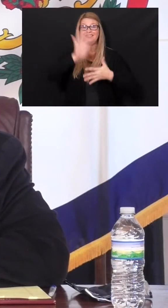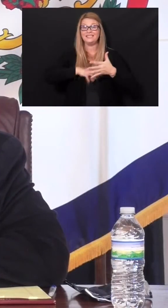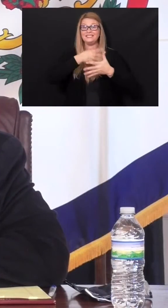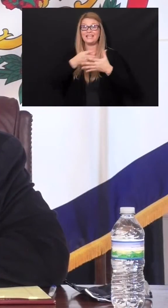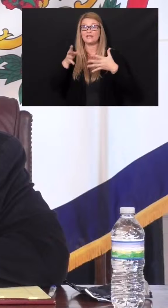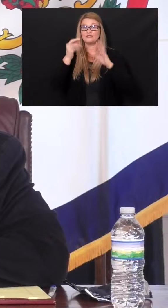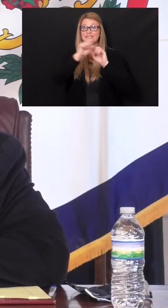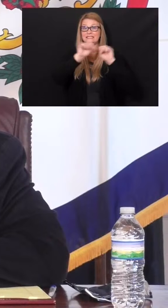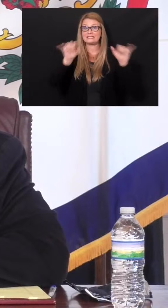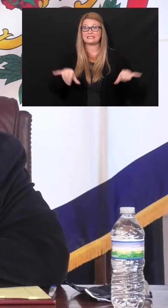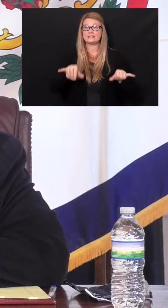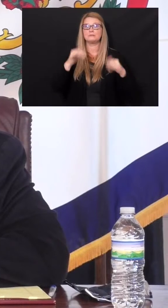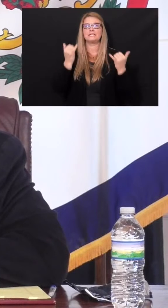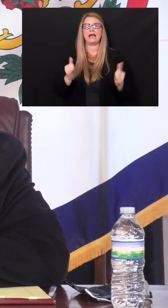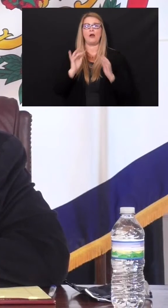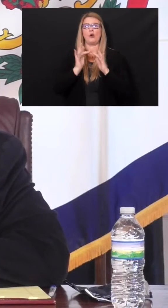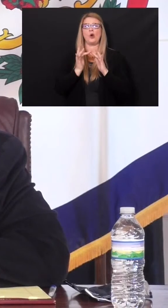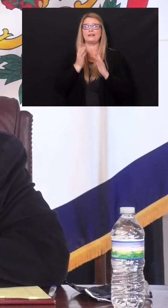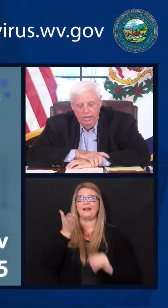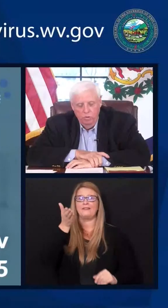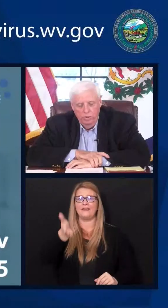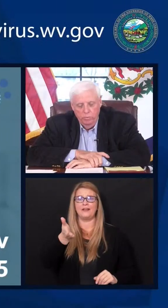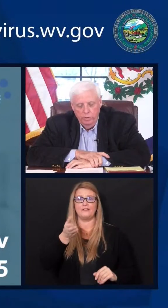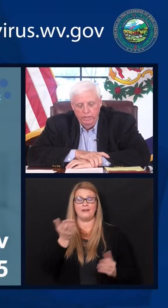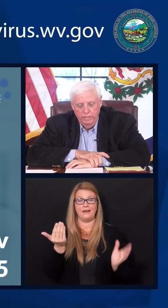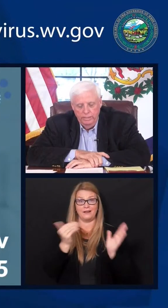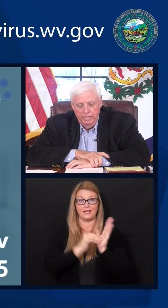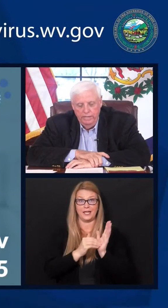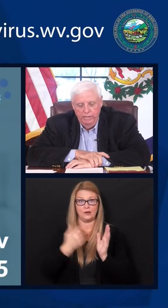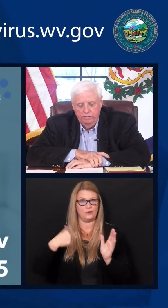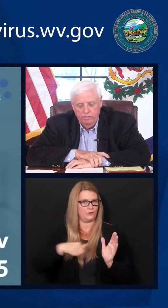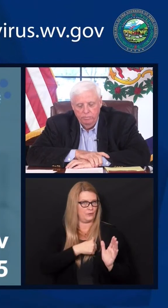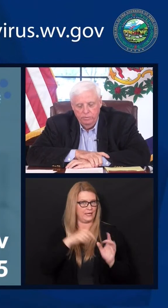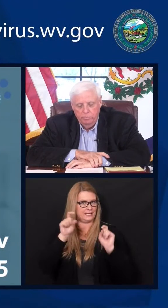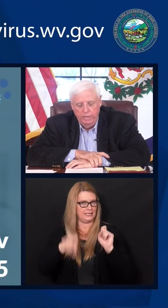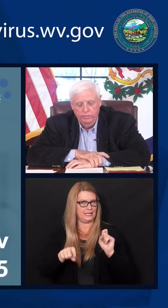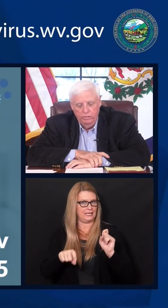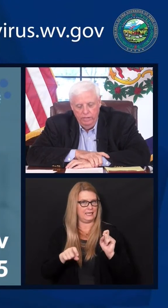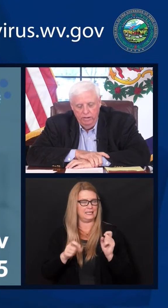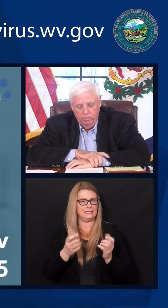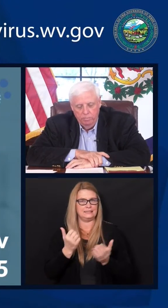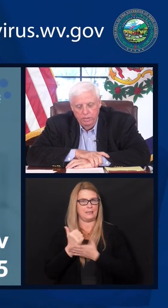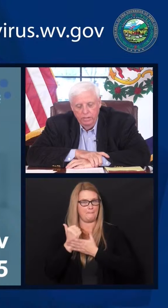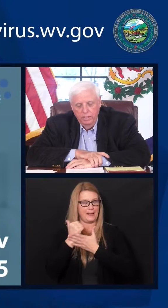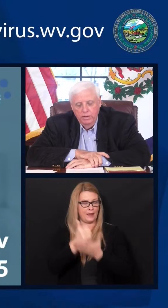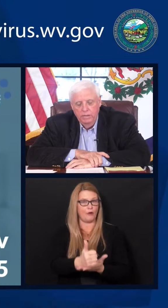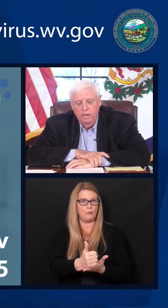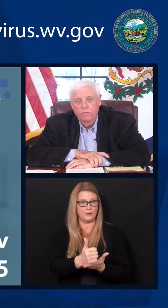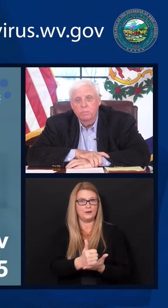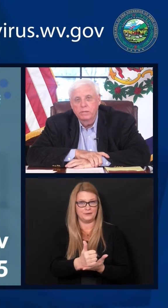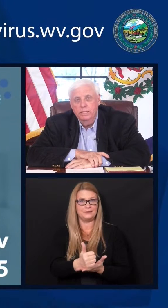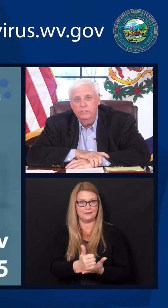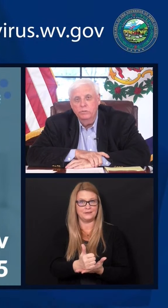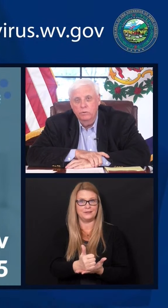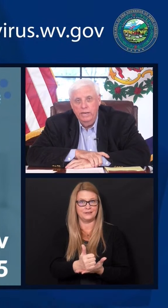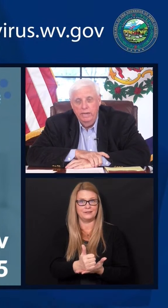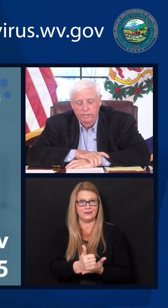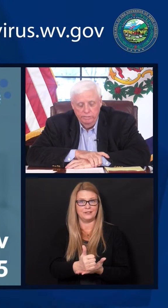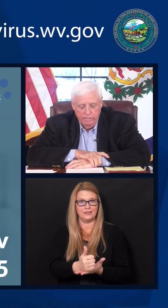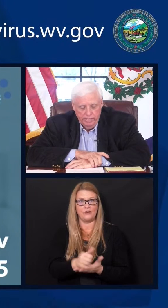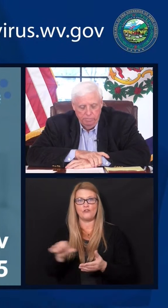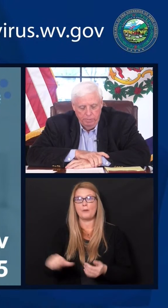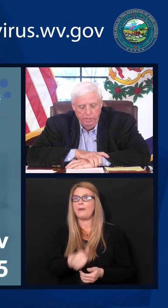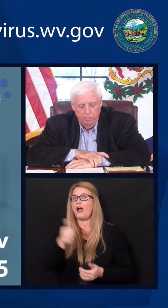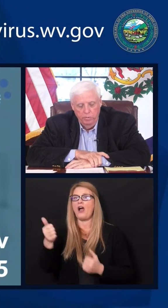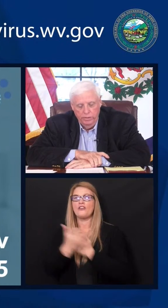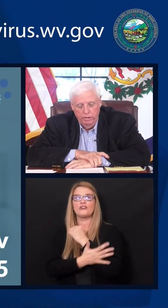all that stuff is online. Again, now we really need some special help, you know, from additional counties